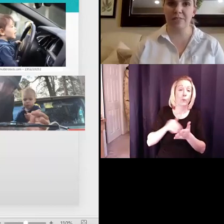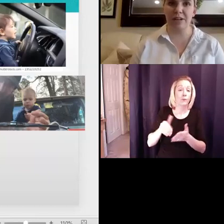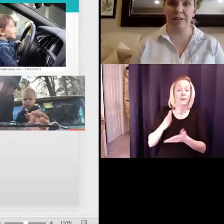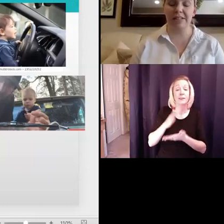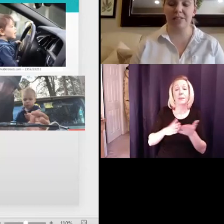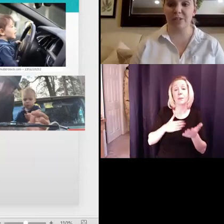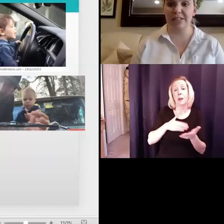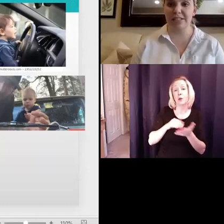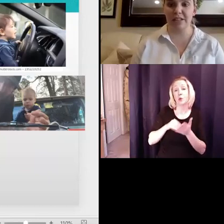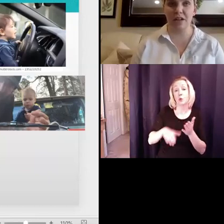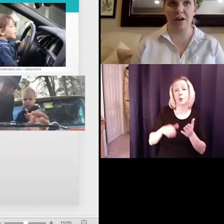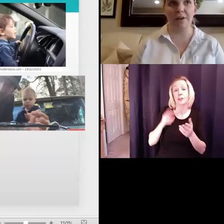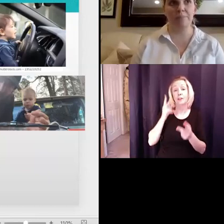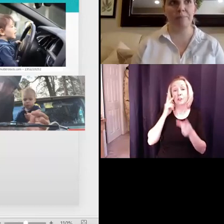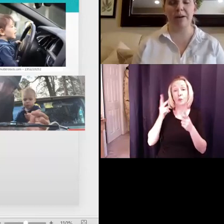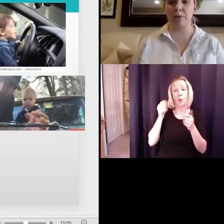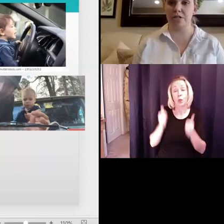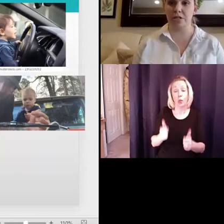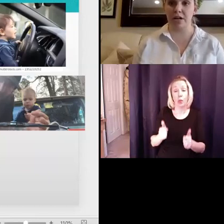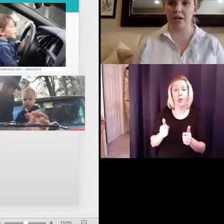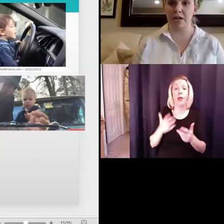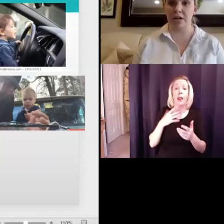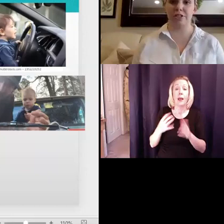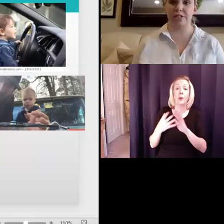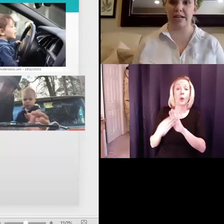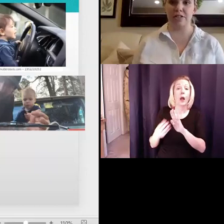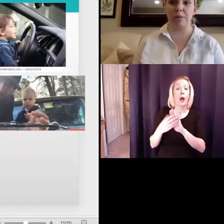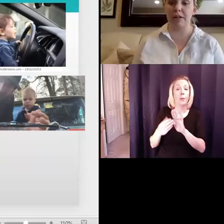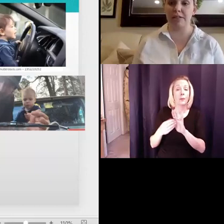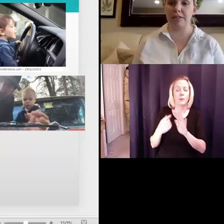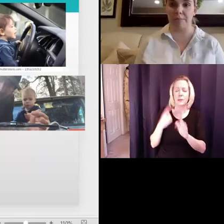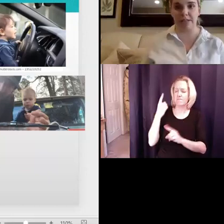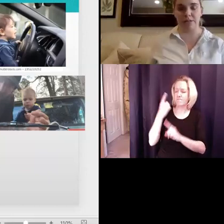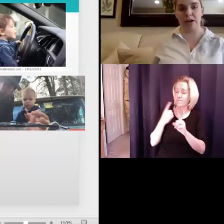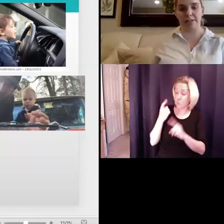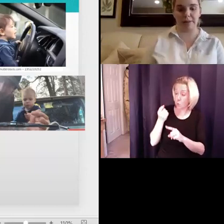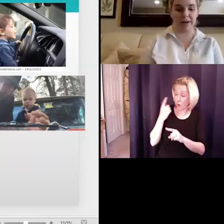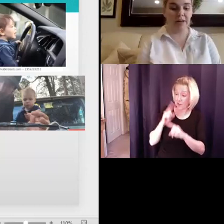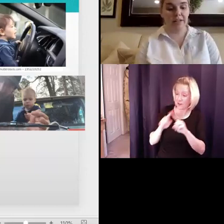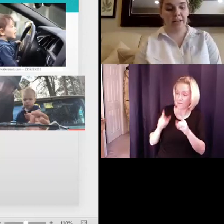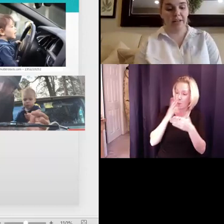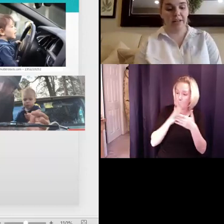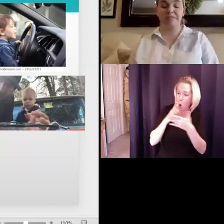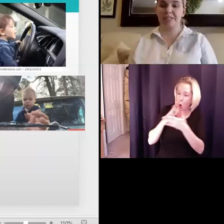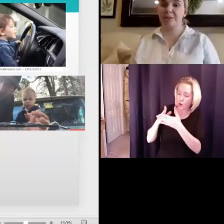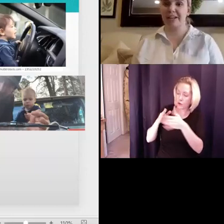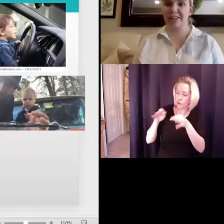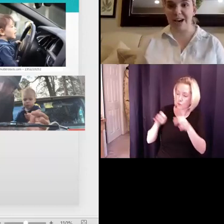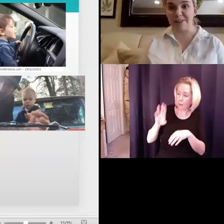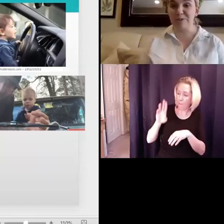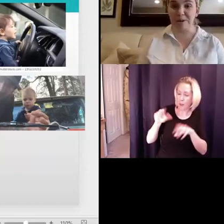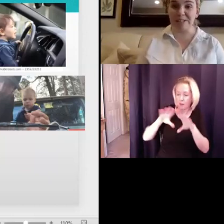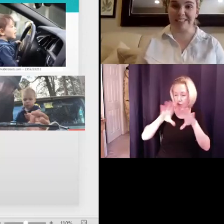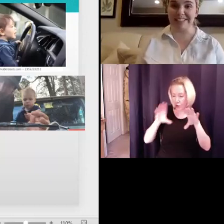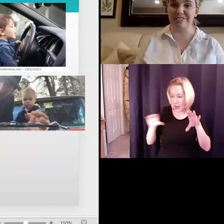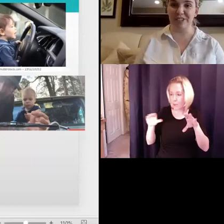vision impairment, they do like to sing along, but I wonder if they really understand the parts of the bus that we're talking about. And obviously, we're not going to go